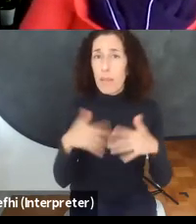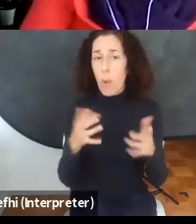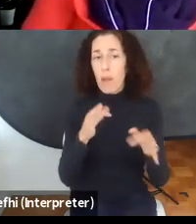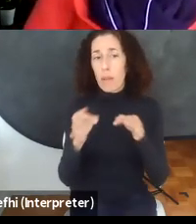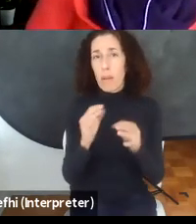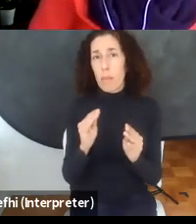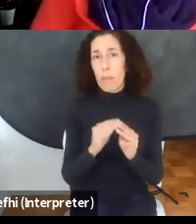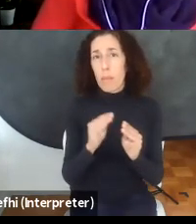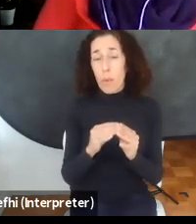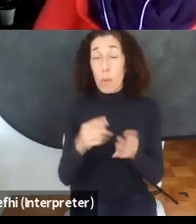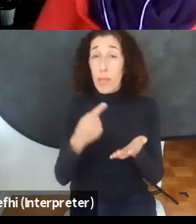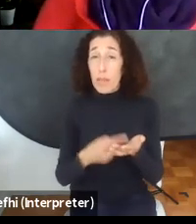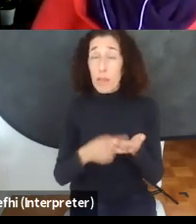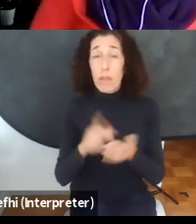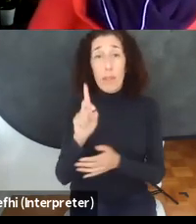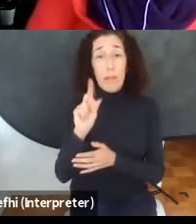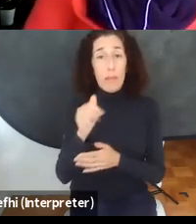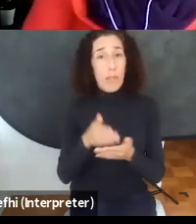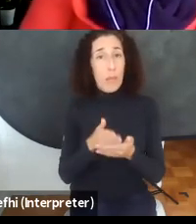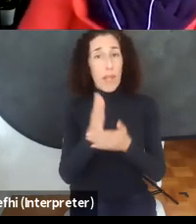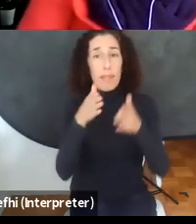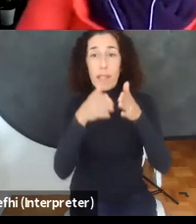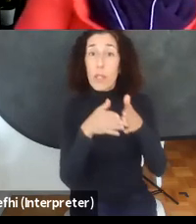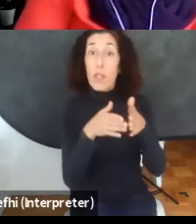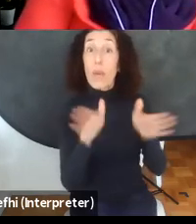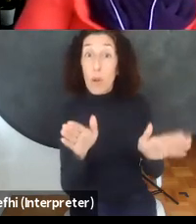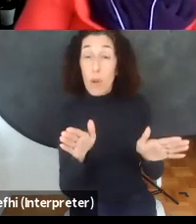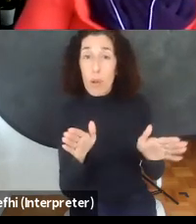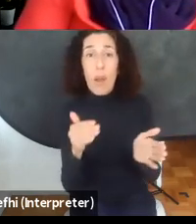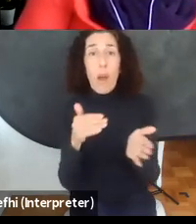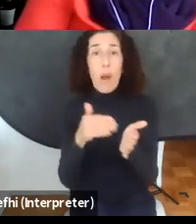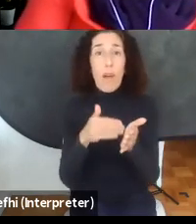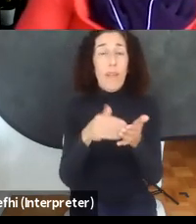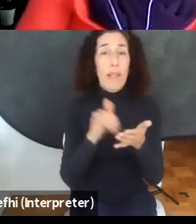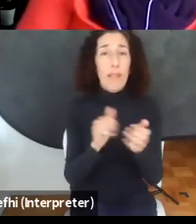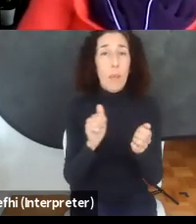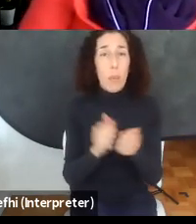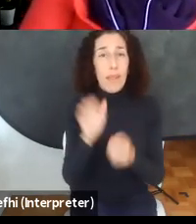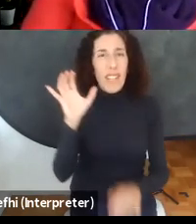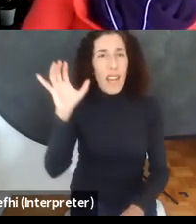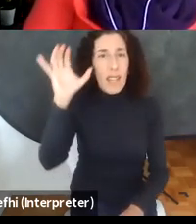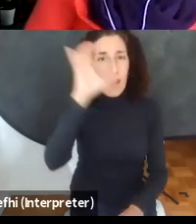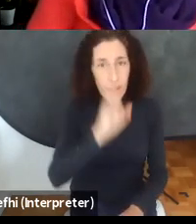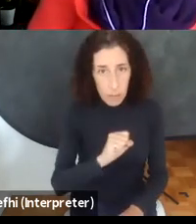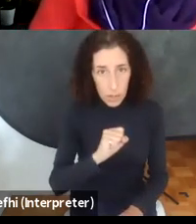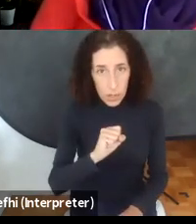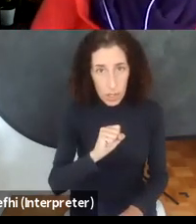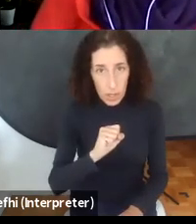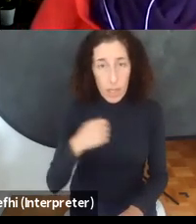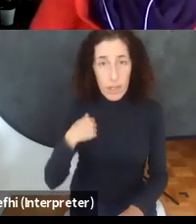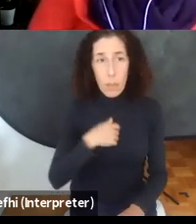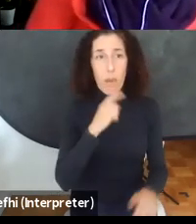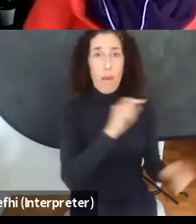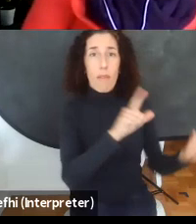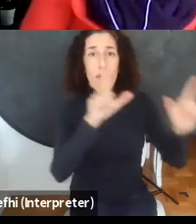about disability rights in general, oftentimes it is with the assumption that we're going with the framework of the experiences of white